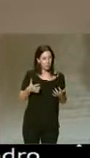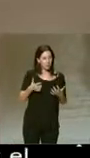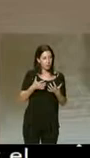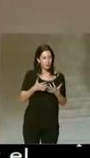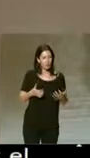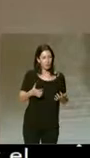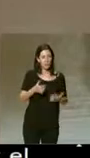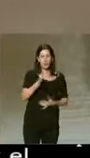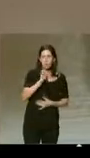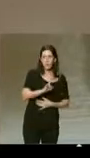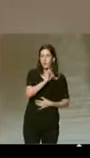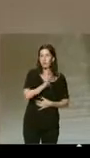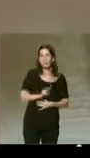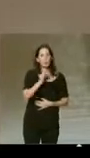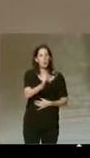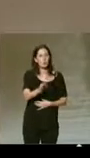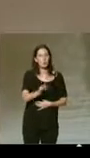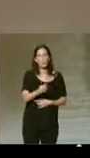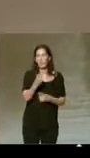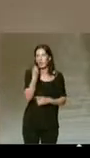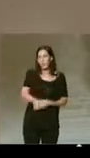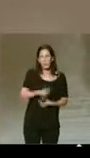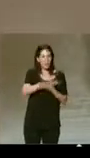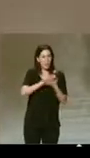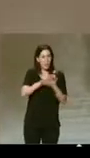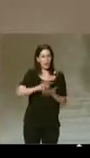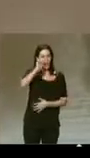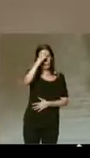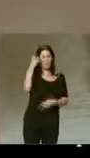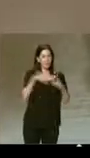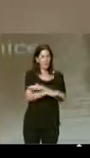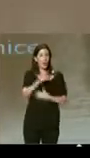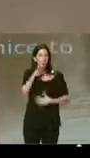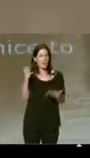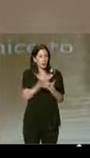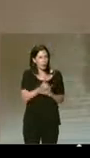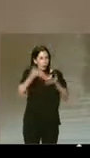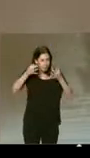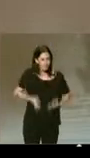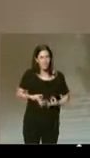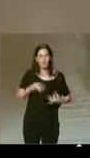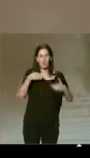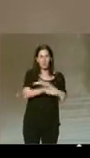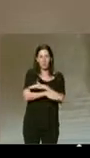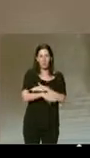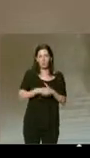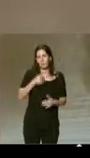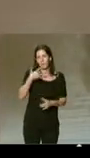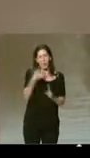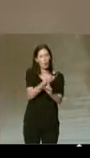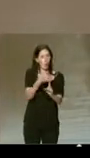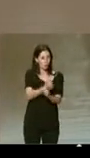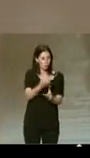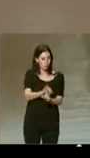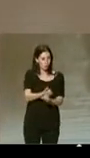that we hear often: it would be very nice to not have to talk about accessibility, it would be very nice for everything to be integrated